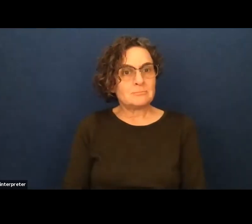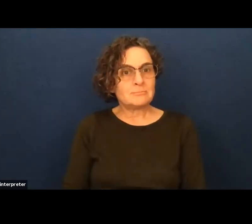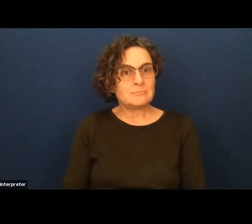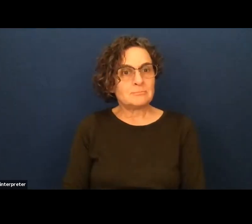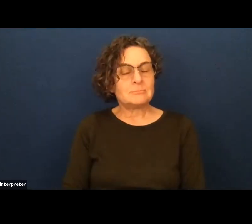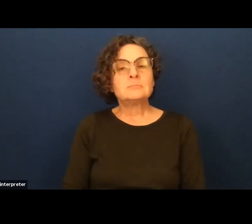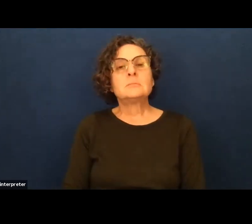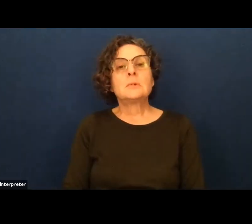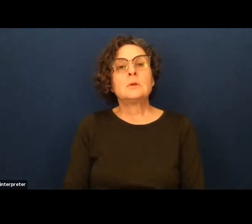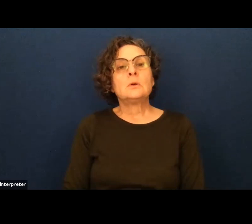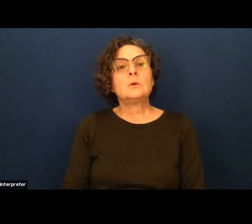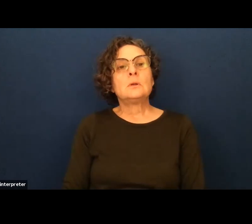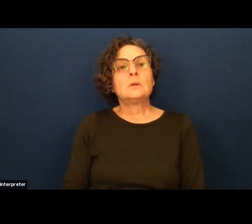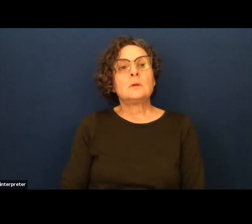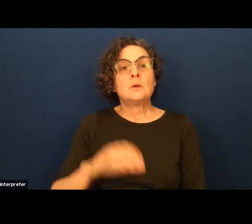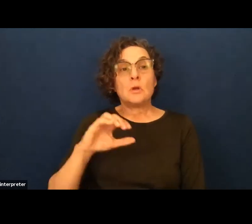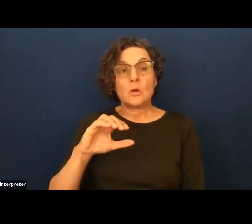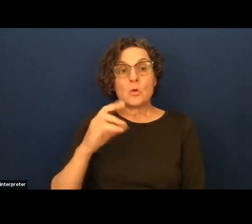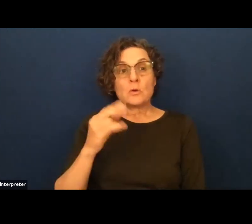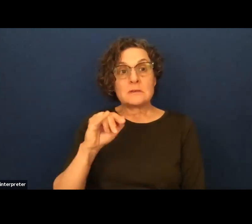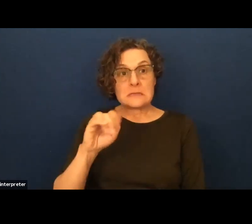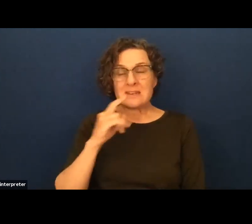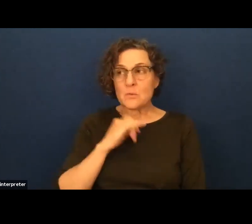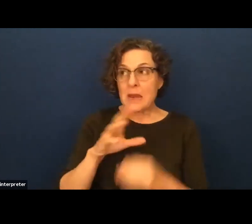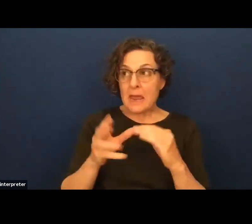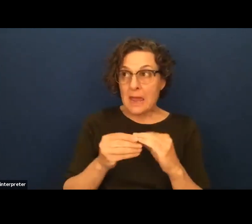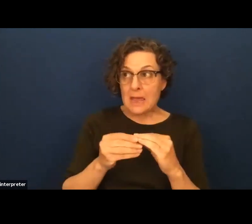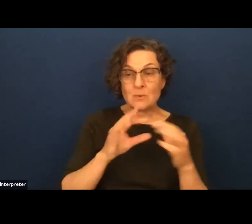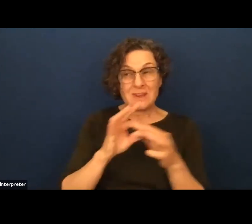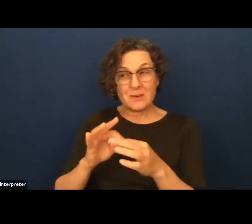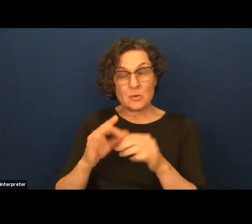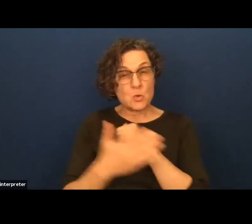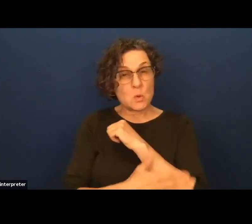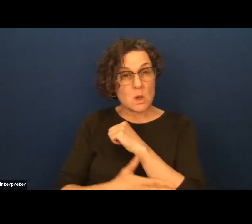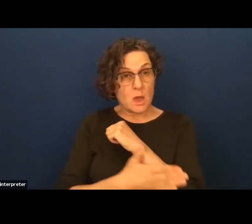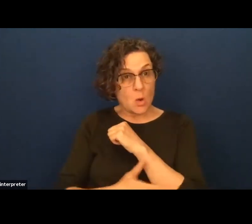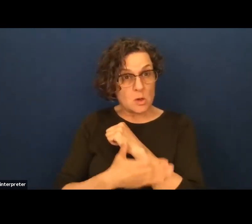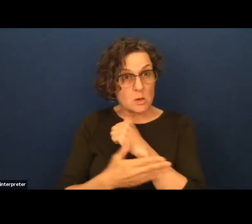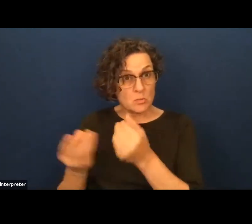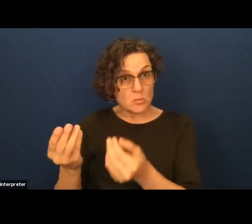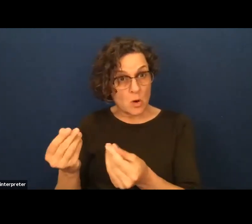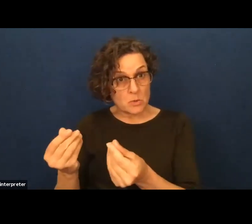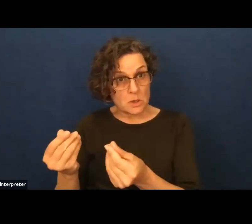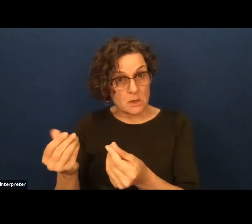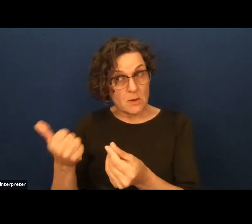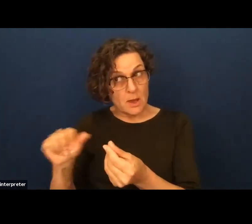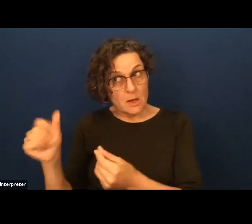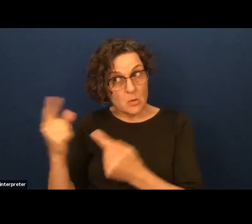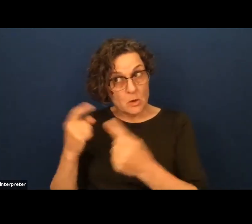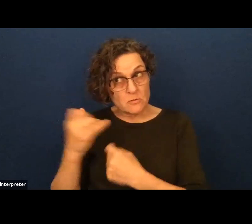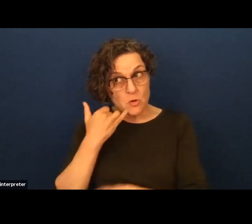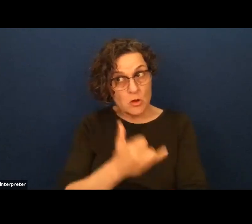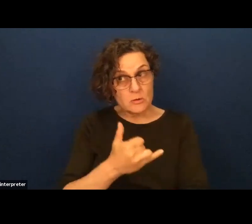I just want to add to, with the county, if you have any questions, you can call us. We have a hotline number.